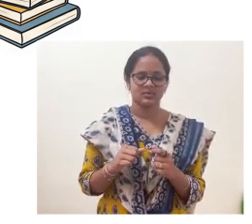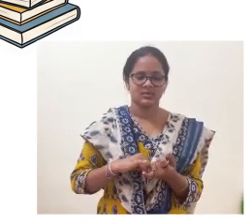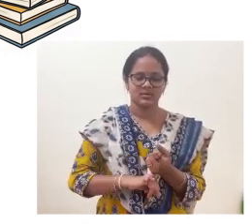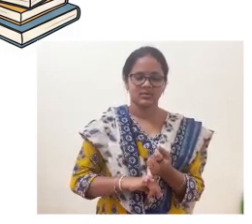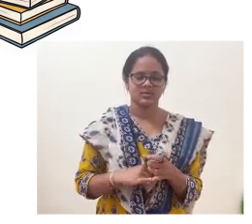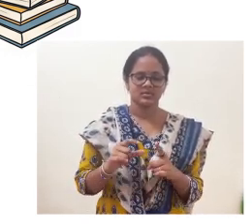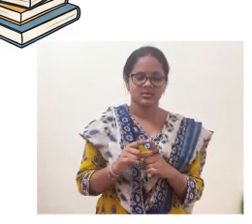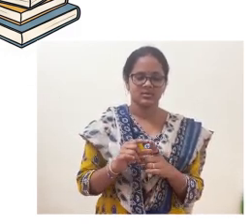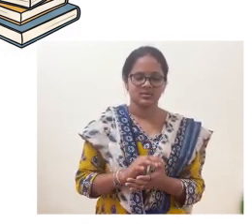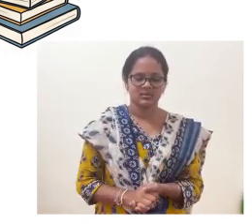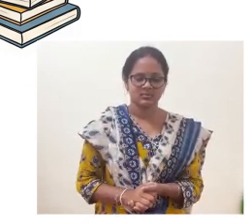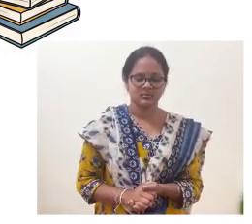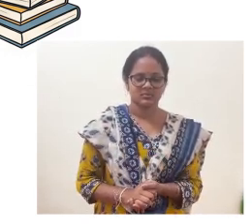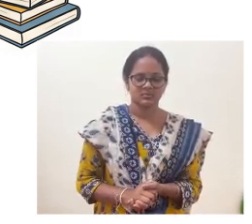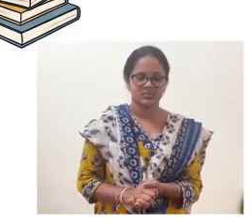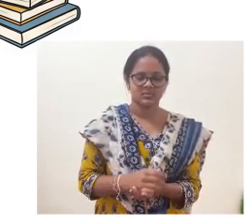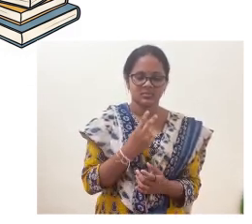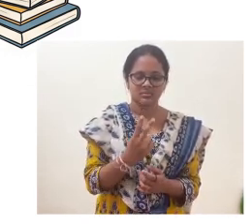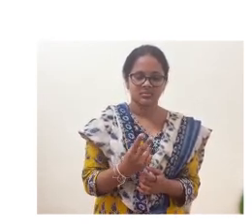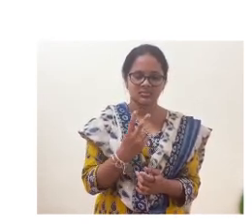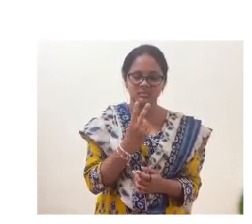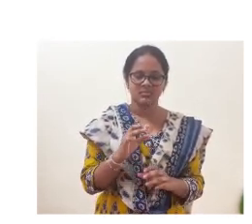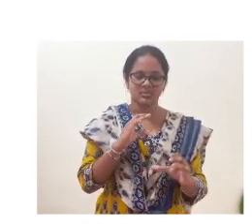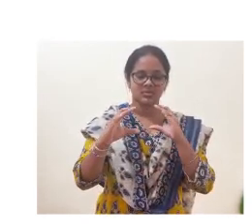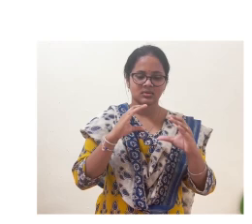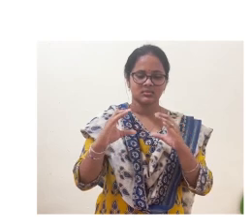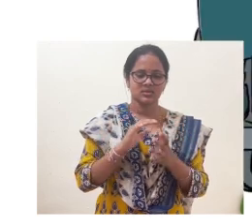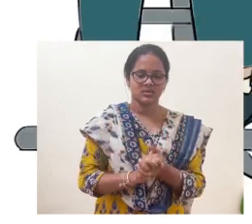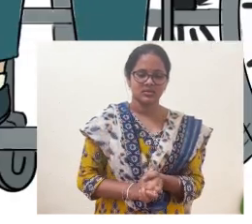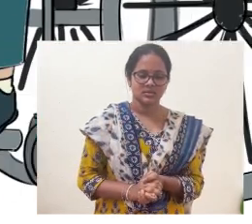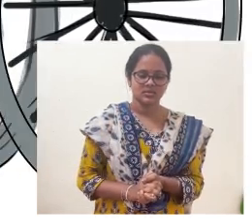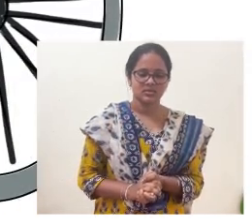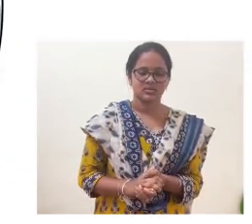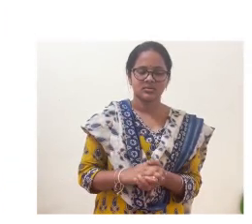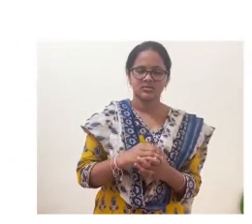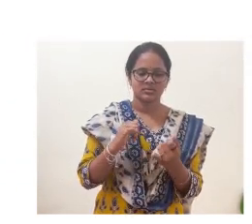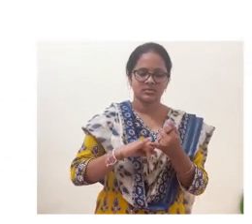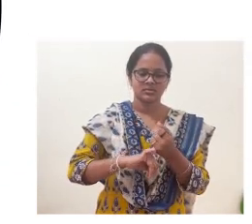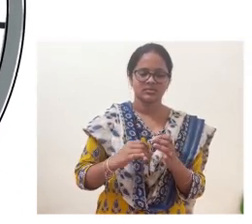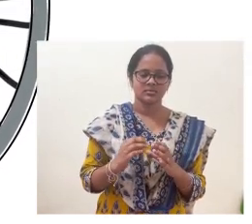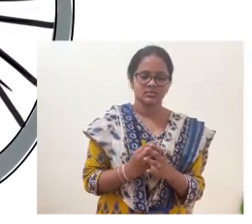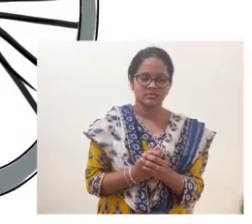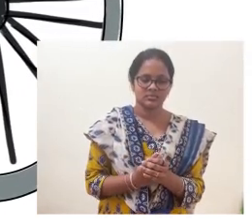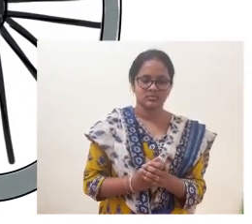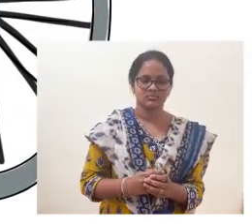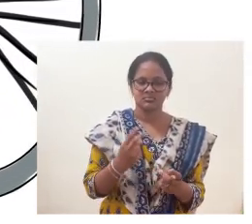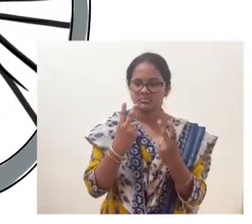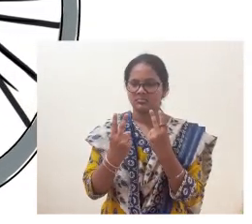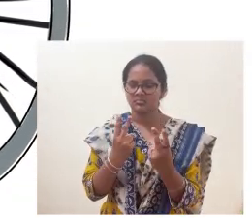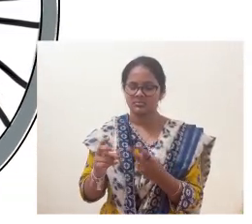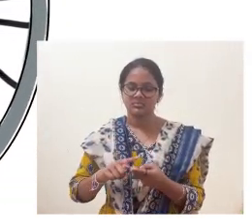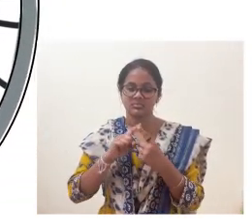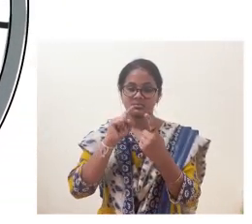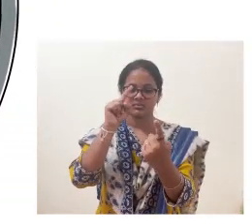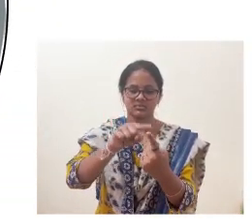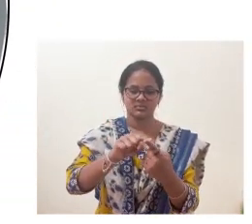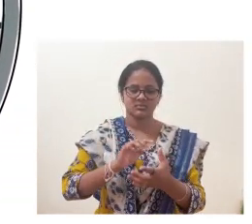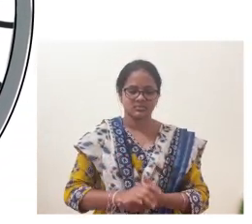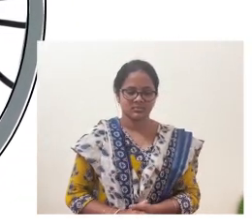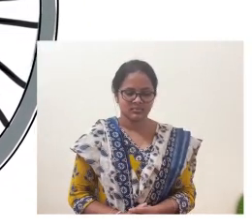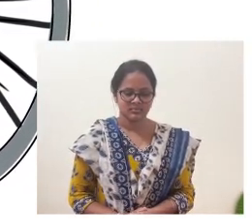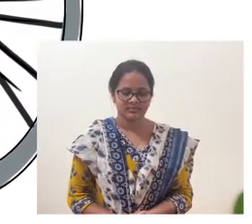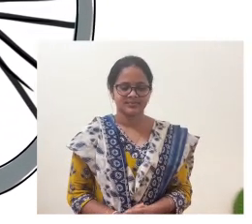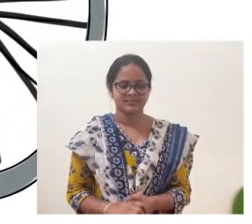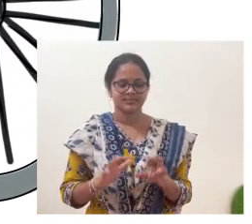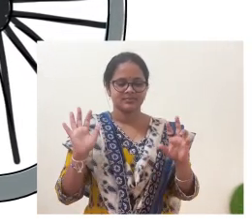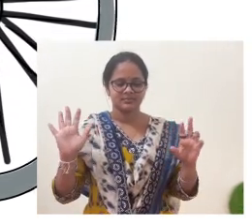eye contact or repeat actions. Cerebral palsy. Affects movement and muscle control due to